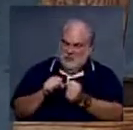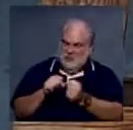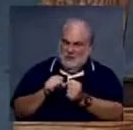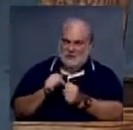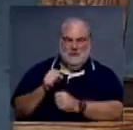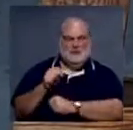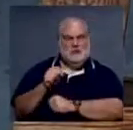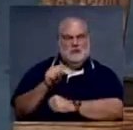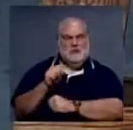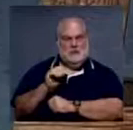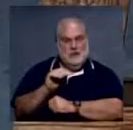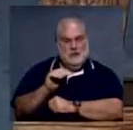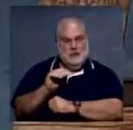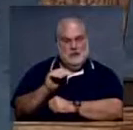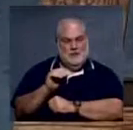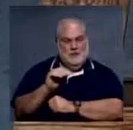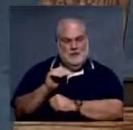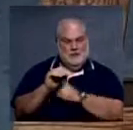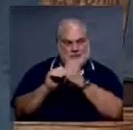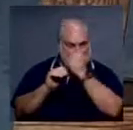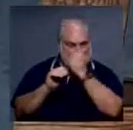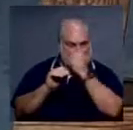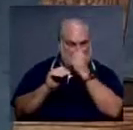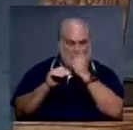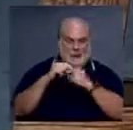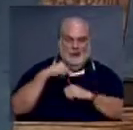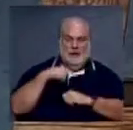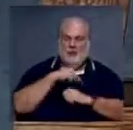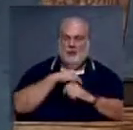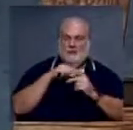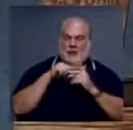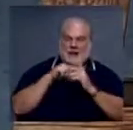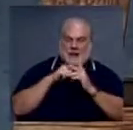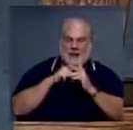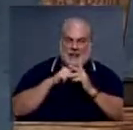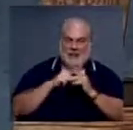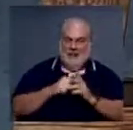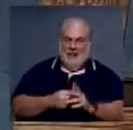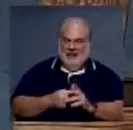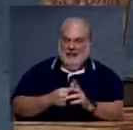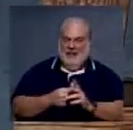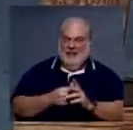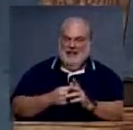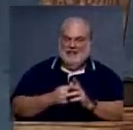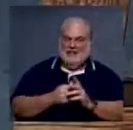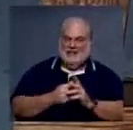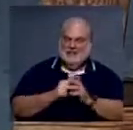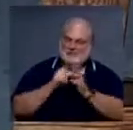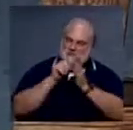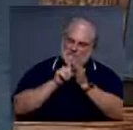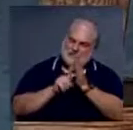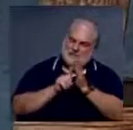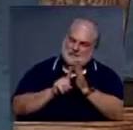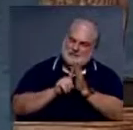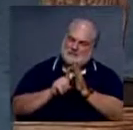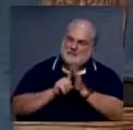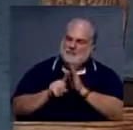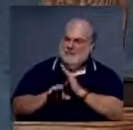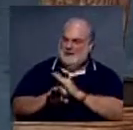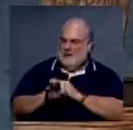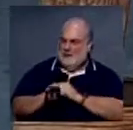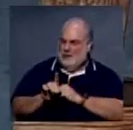So, that being said, we started a journey with John Martin, who's at Moses Tucker. Many of you may know